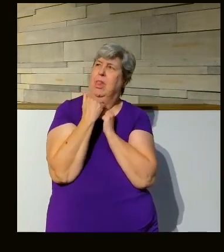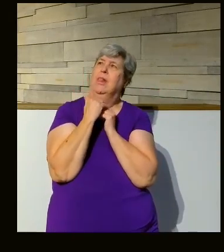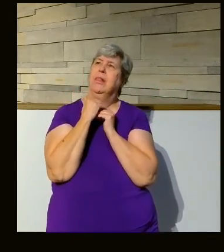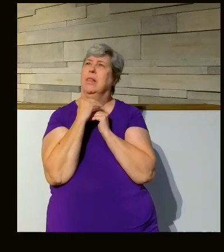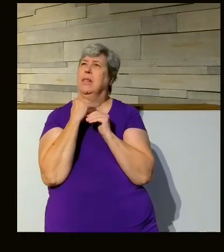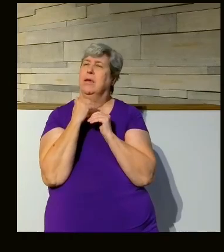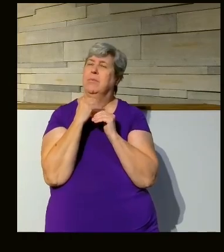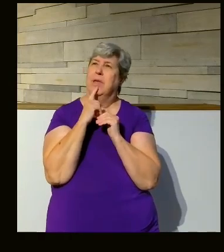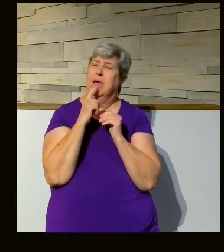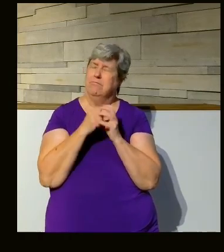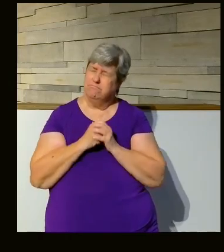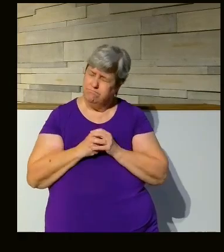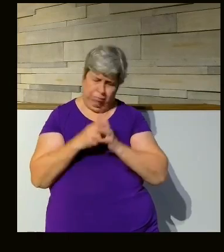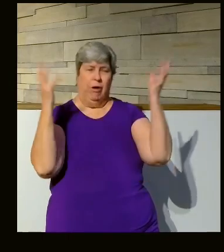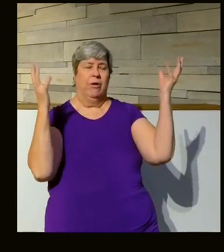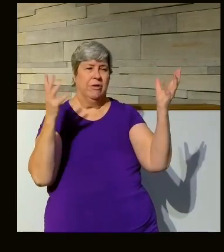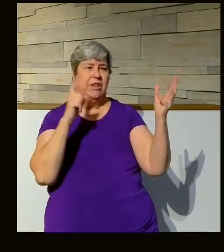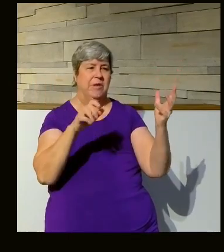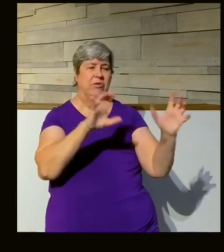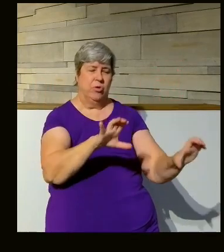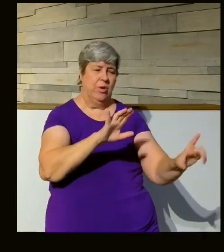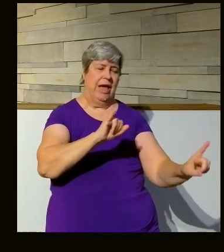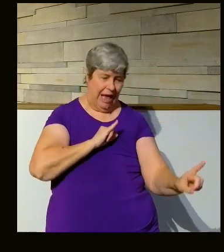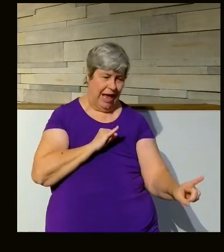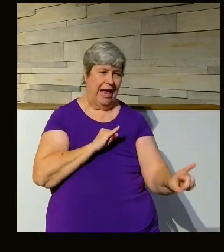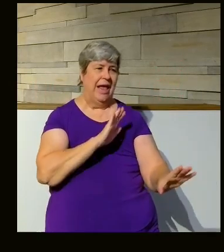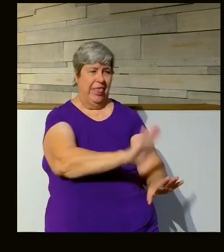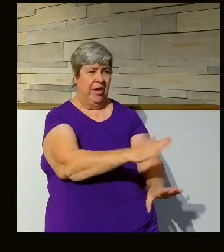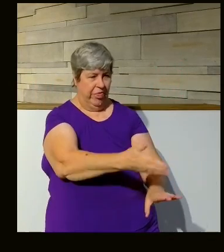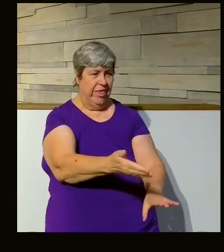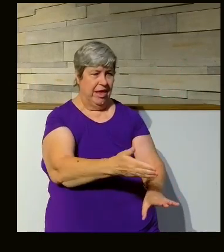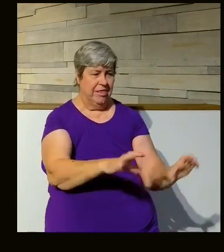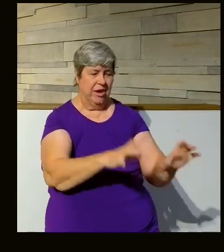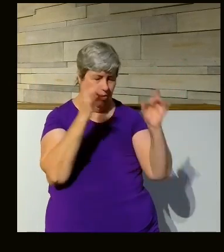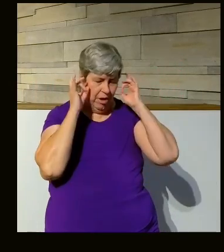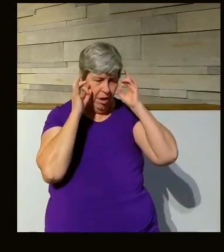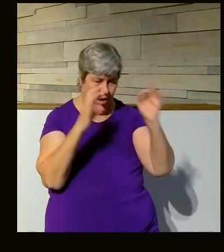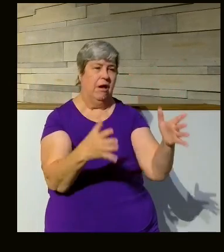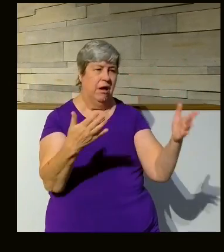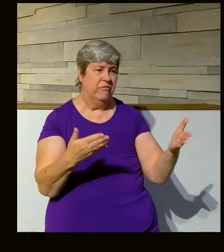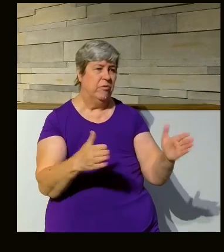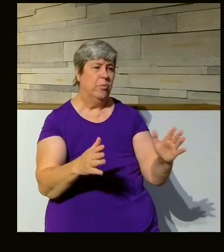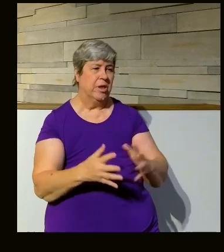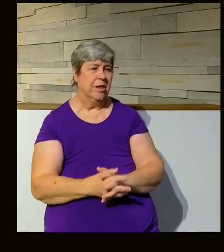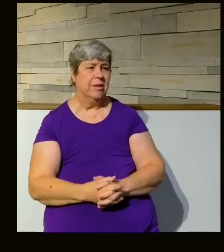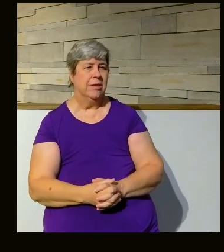eventually it erupts that they have to have their own way and they do it in the most expressive way